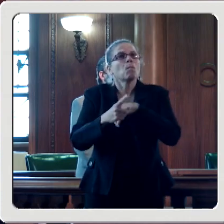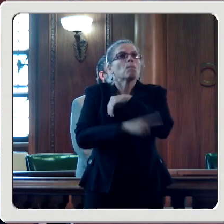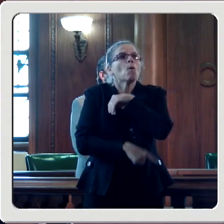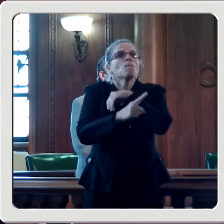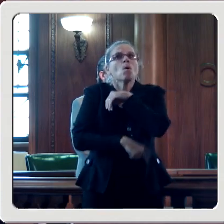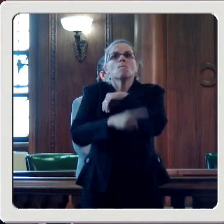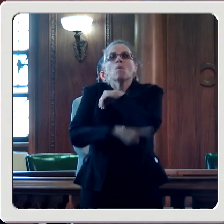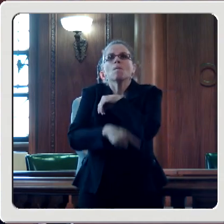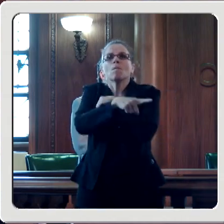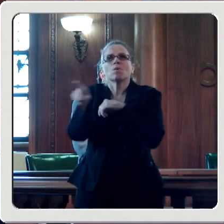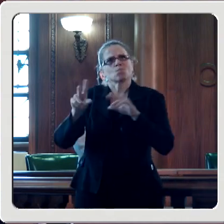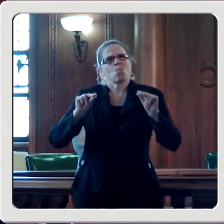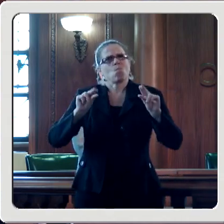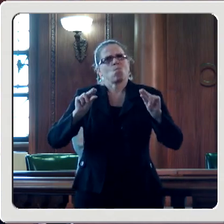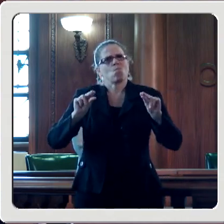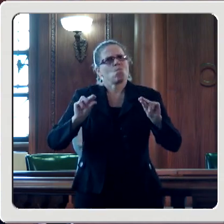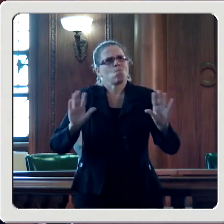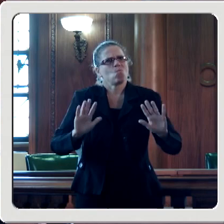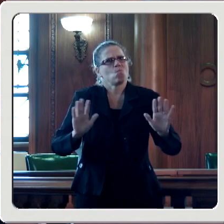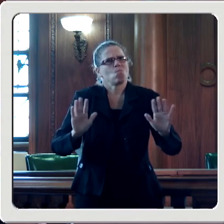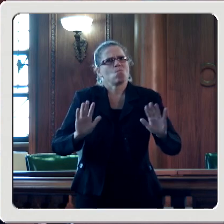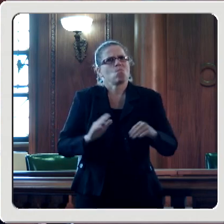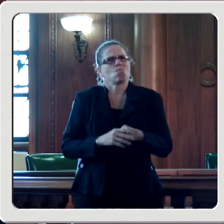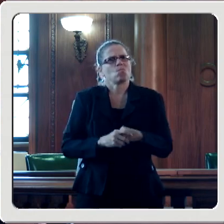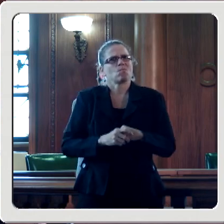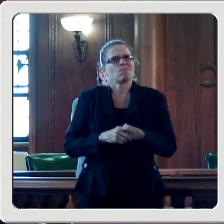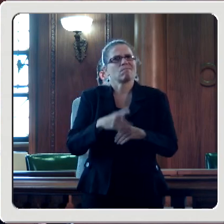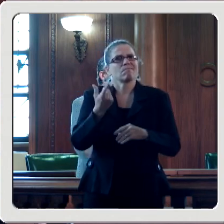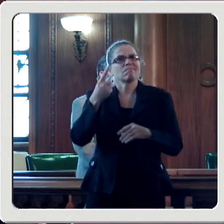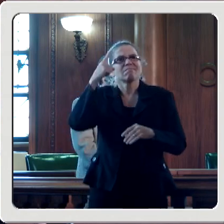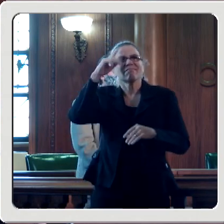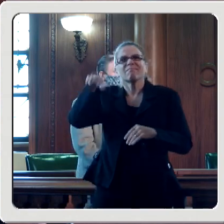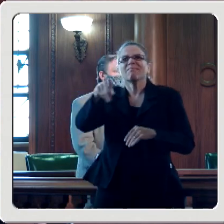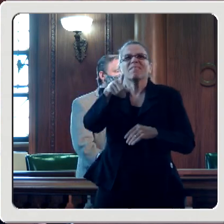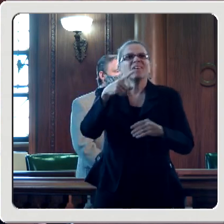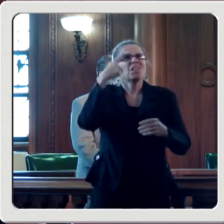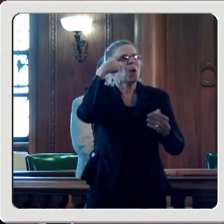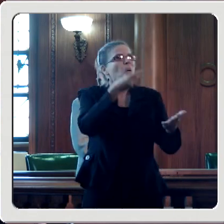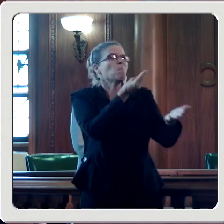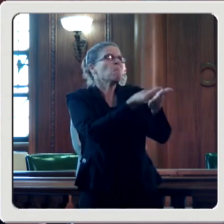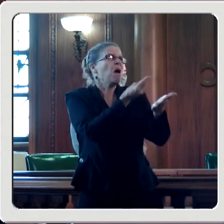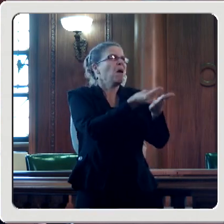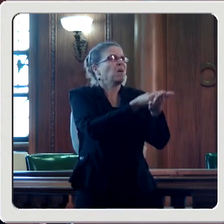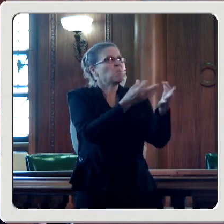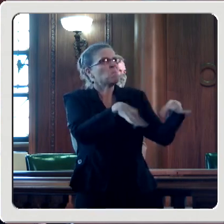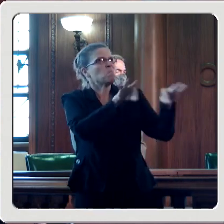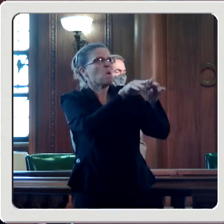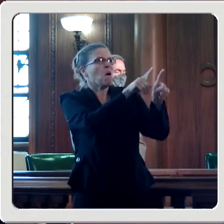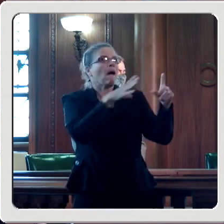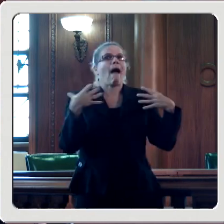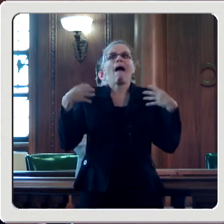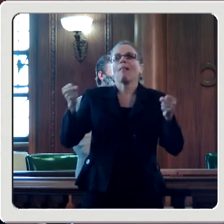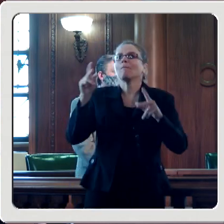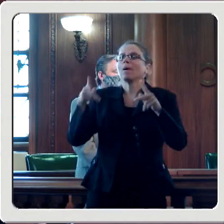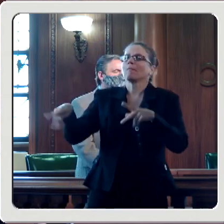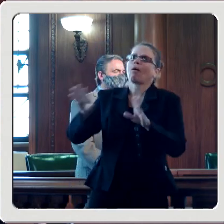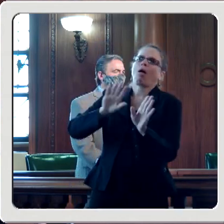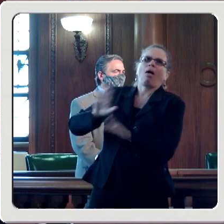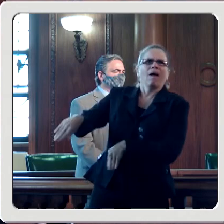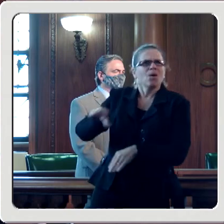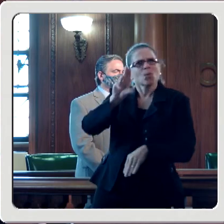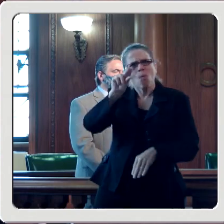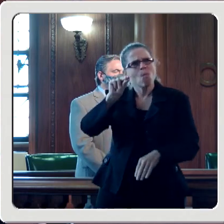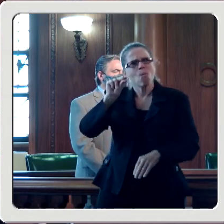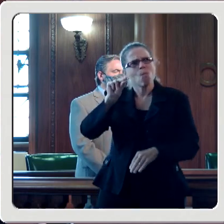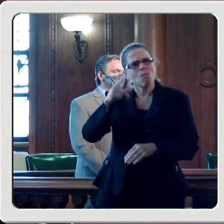to support our economic base, it is to say we want to get through this together.